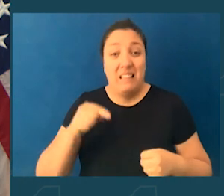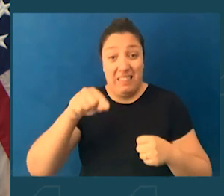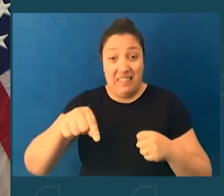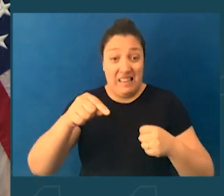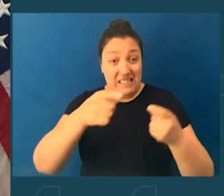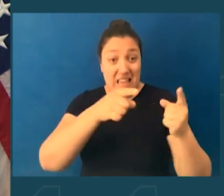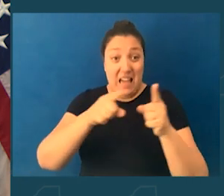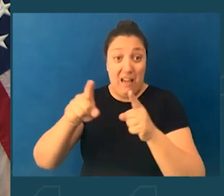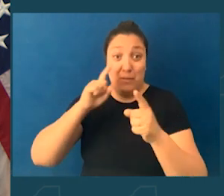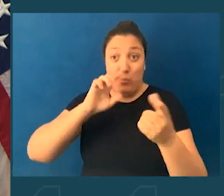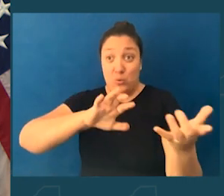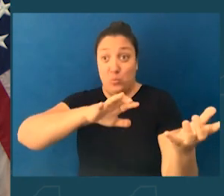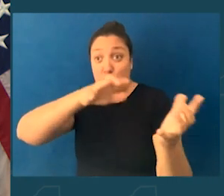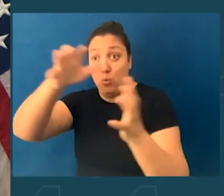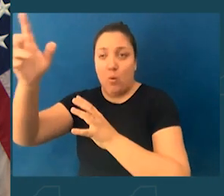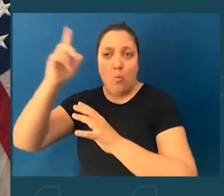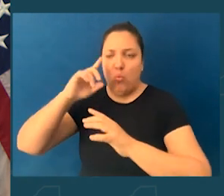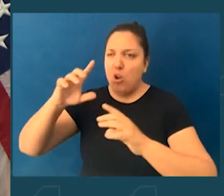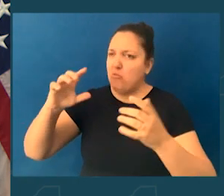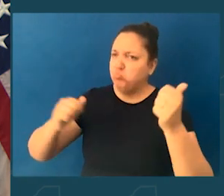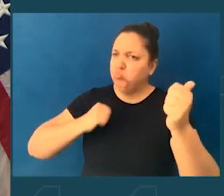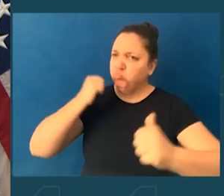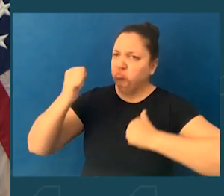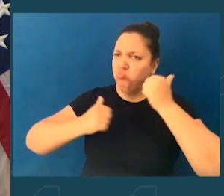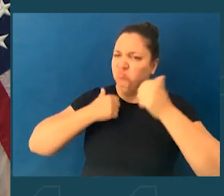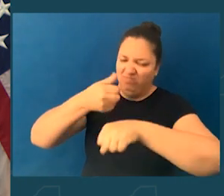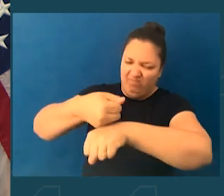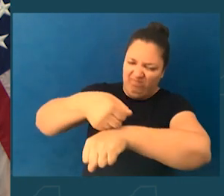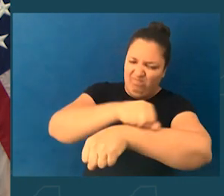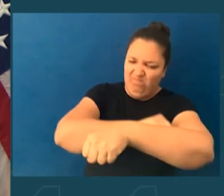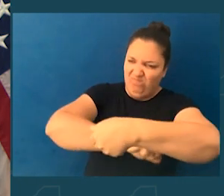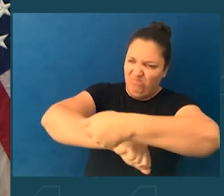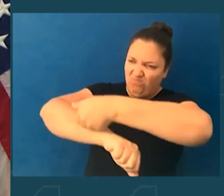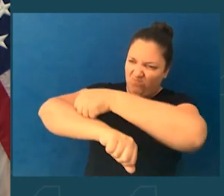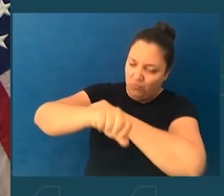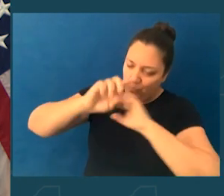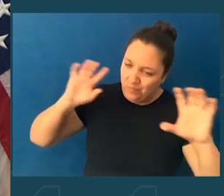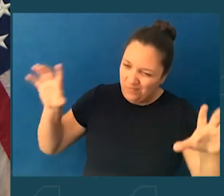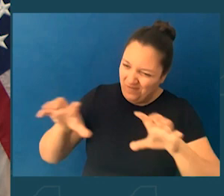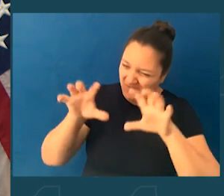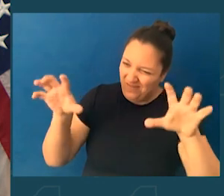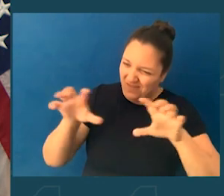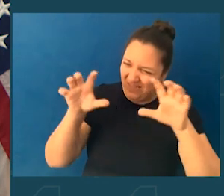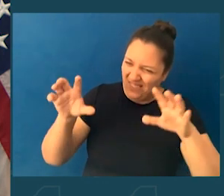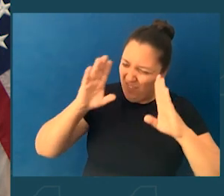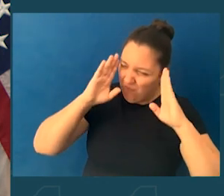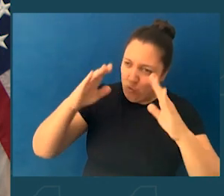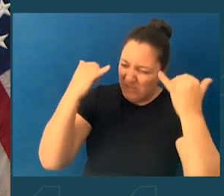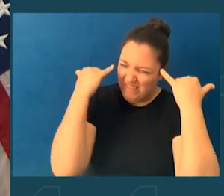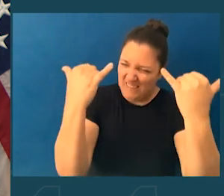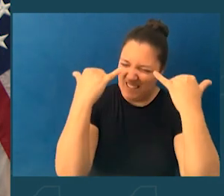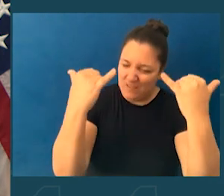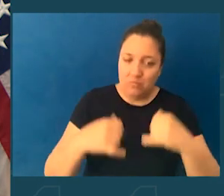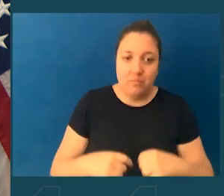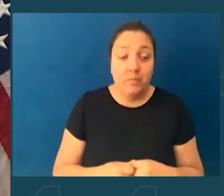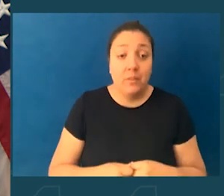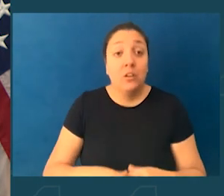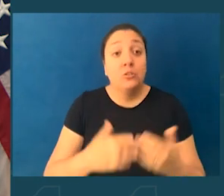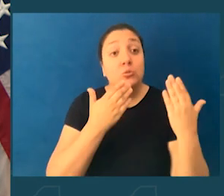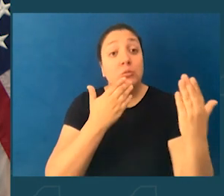on. And thank every one of you in this room and across the state for being part of this journey together. Thank you very